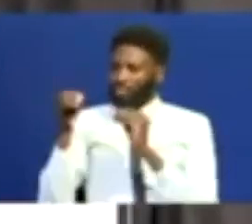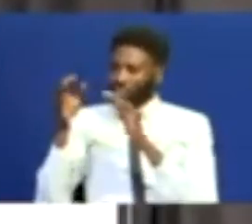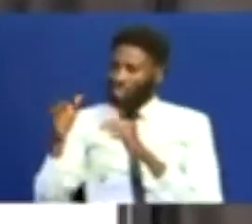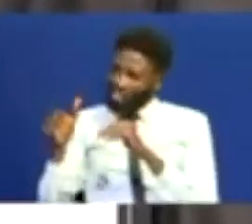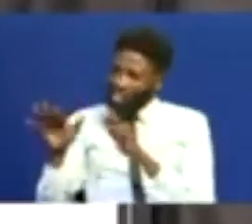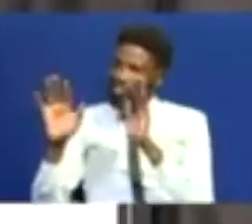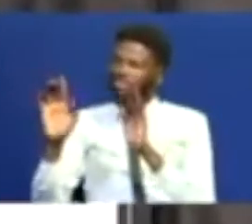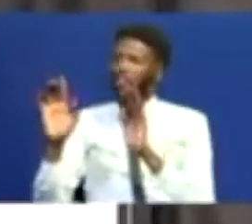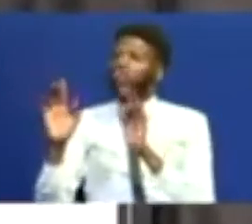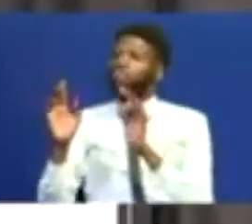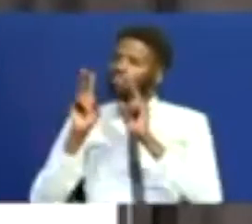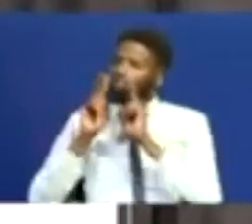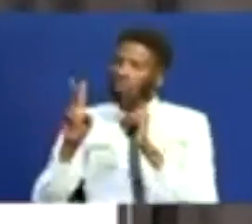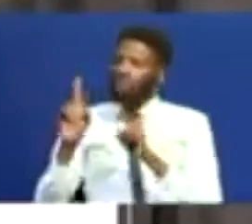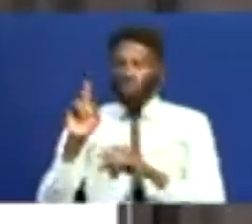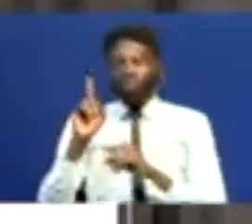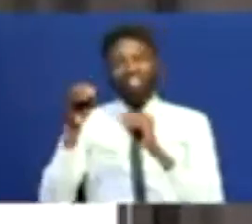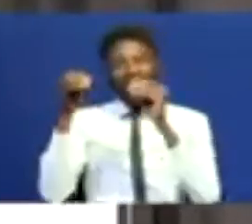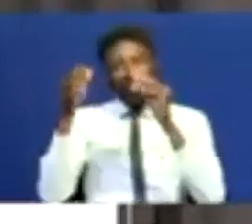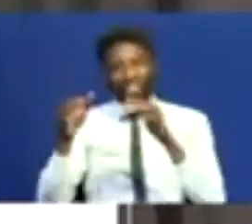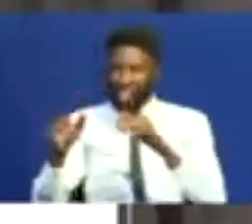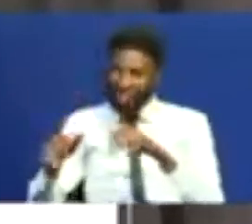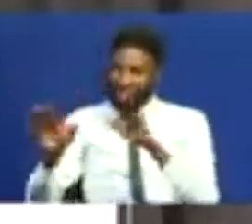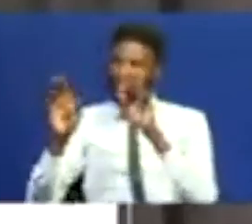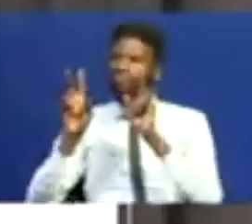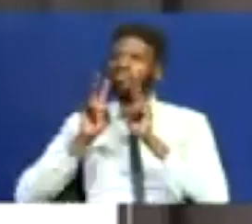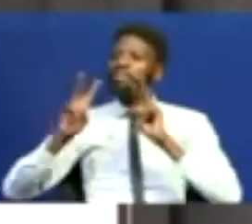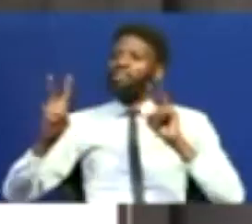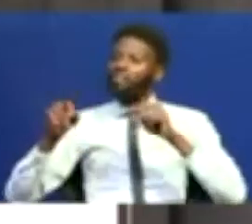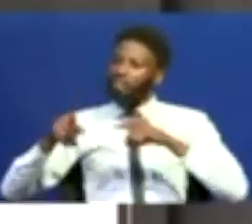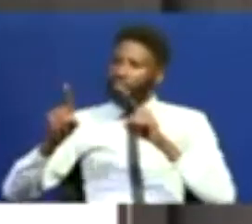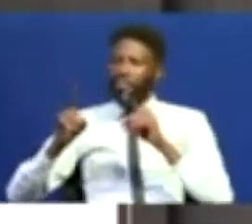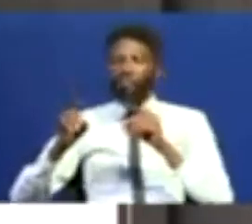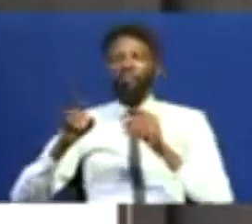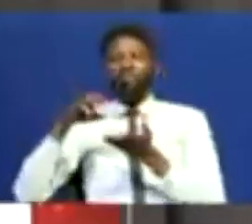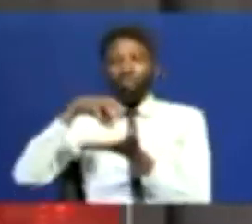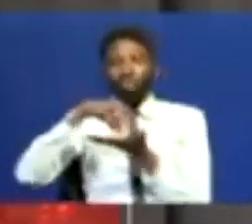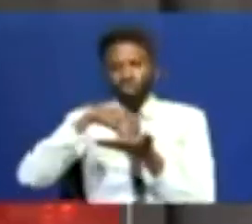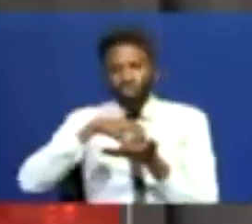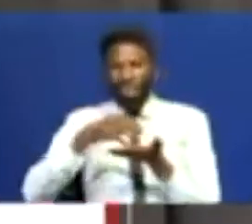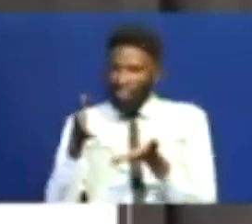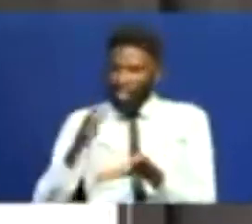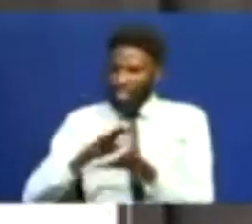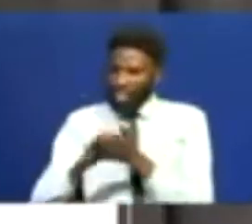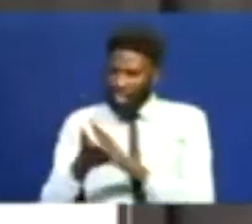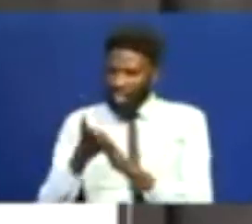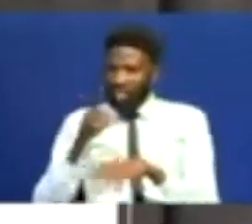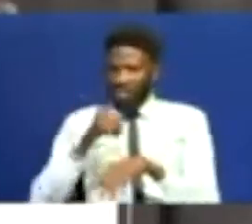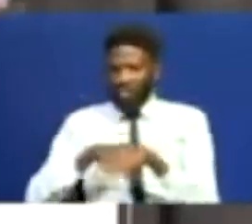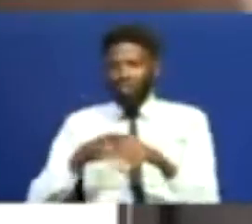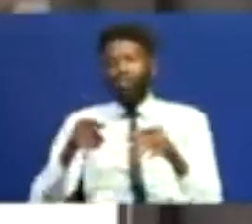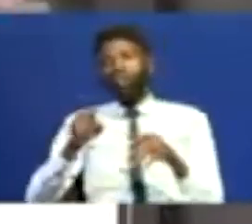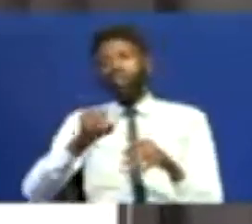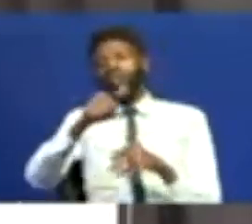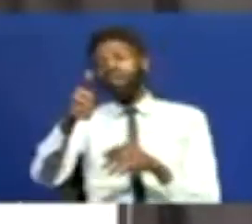alone. Leave the teachers of Nairobi alone to fill the position that shall be left vacant when those positions